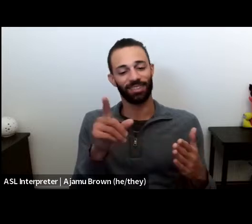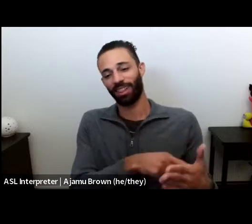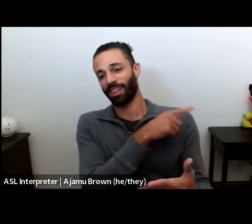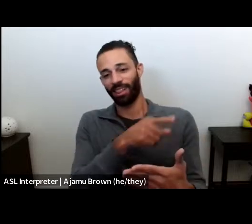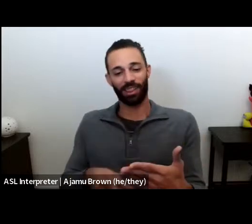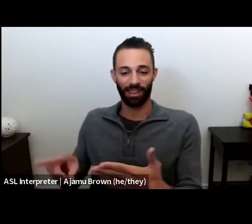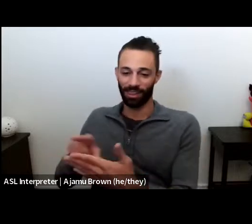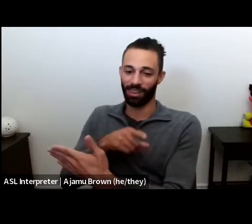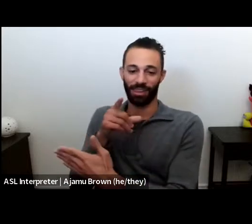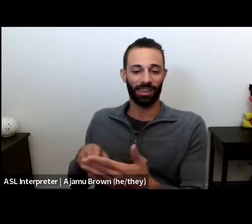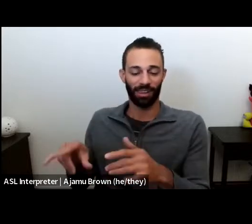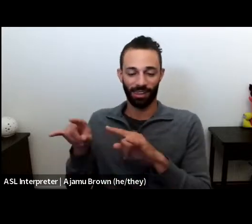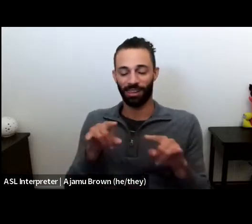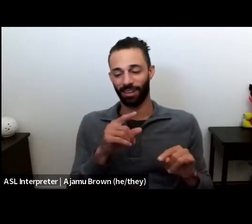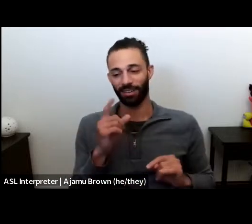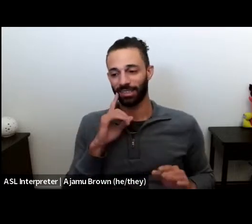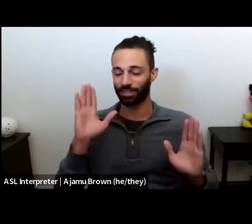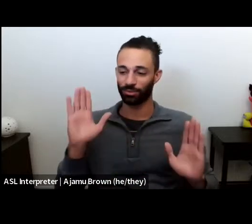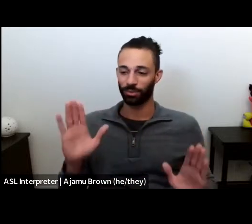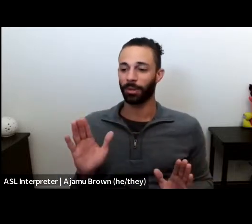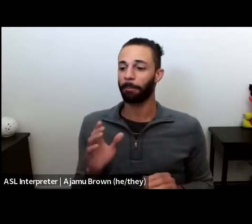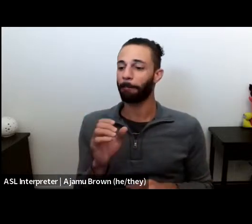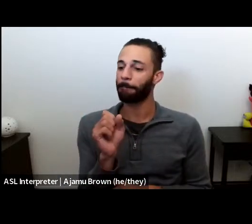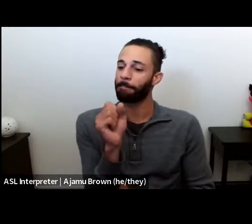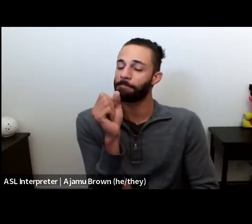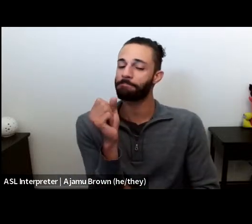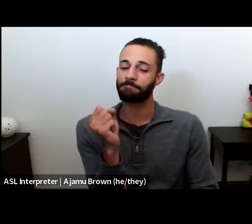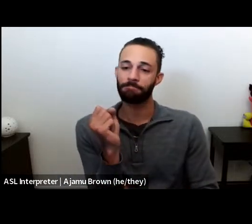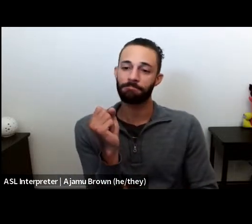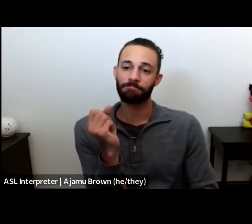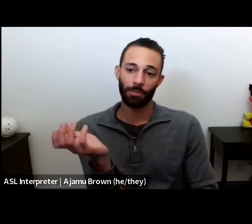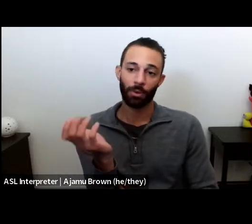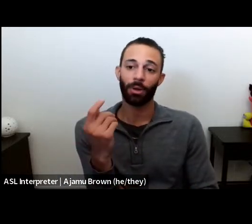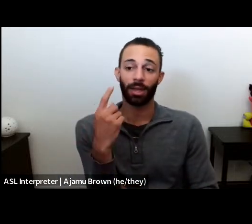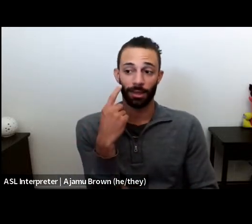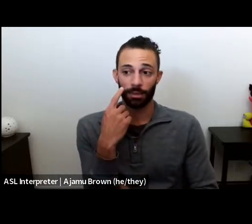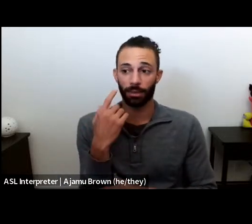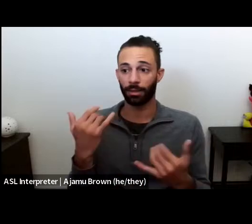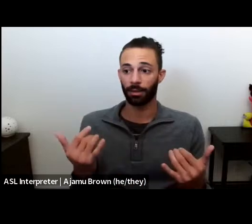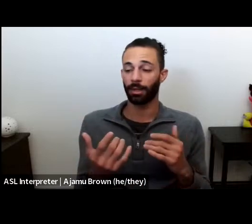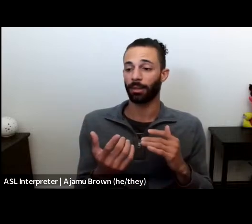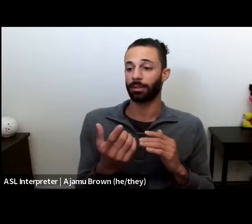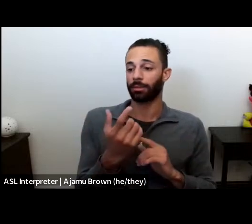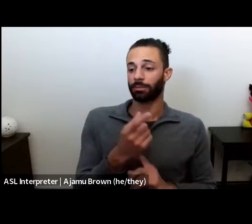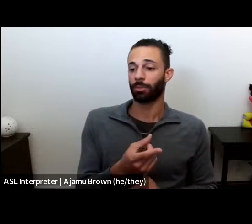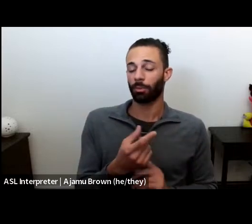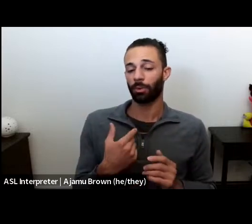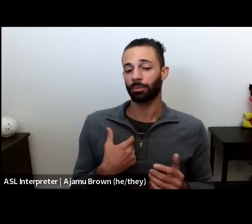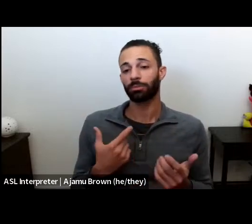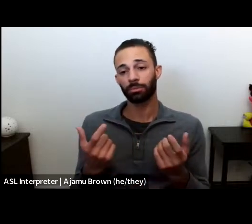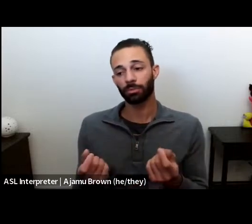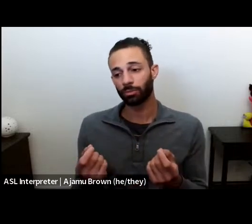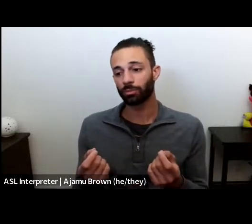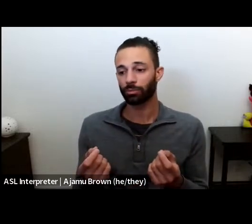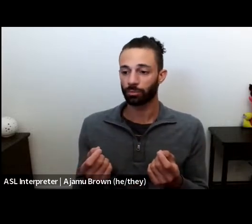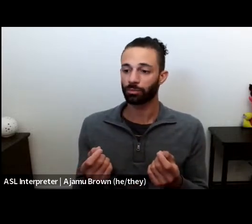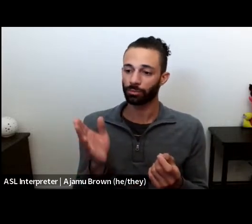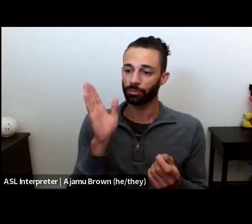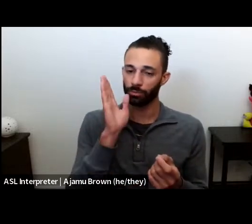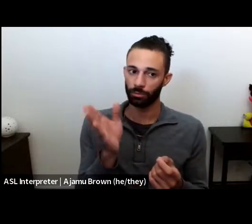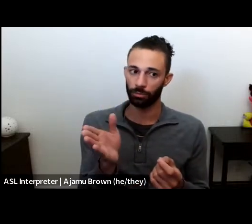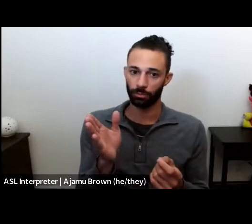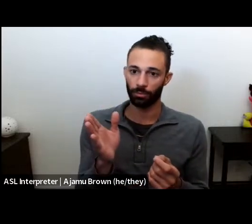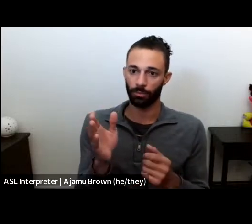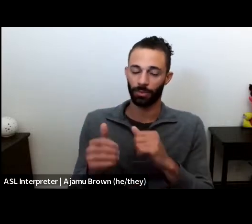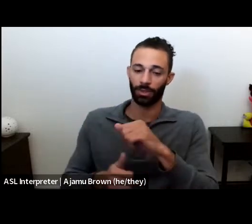great. So I think at this moment, what we can do is we're going to set up the